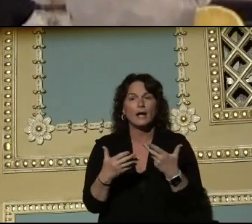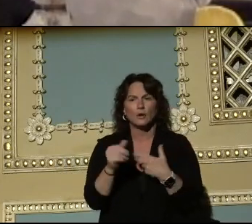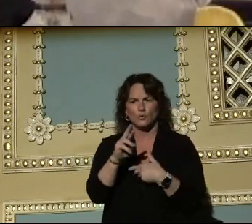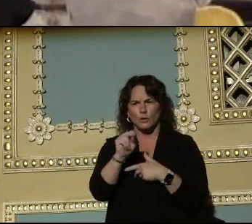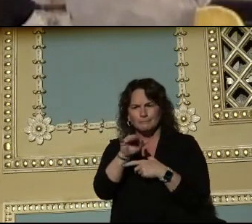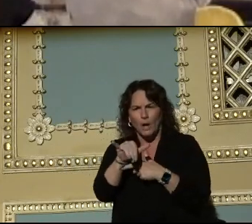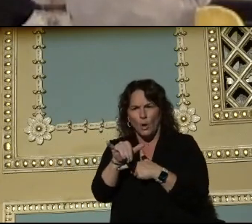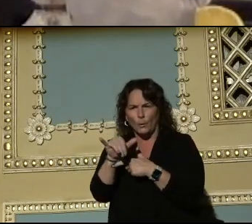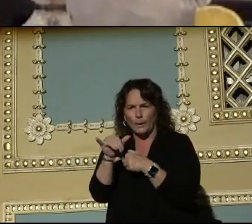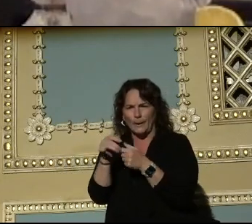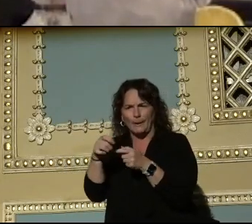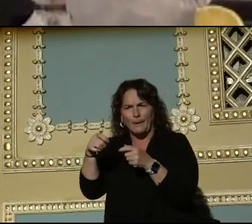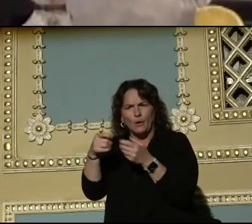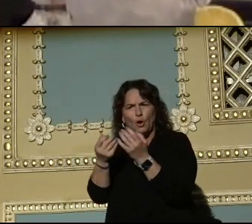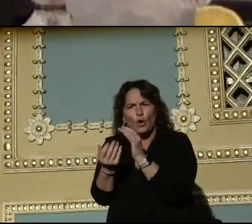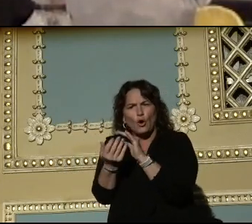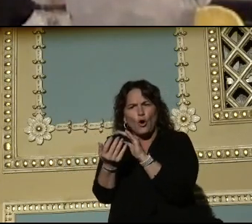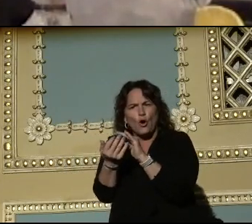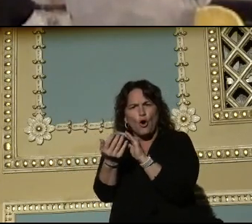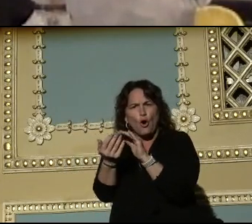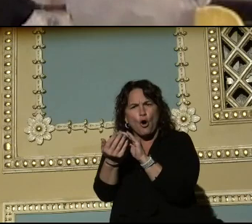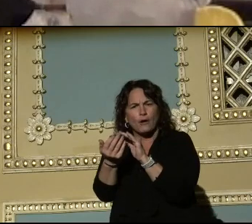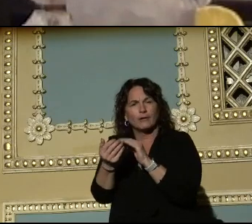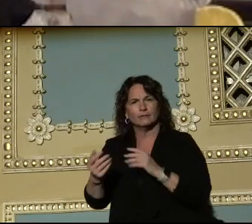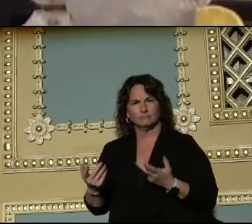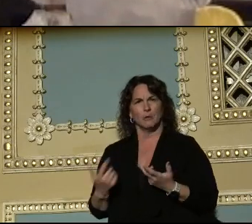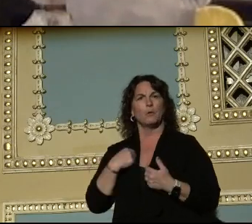to be using a professional cocktail